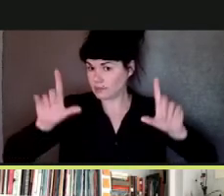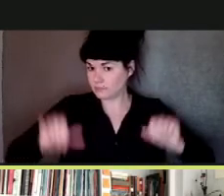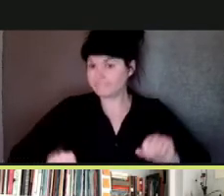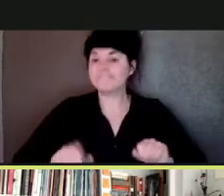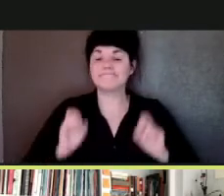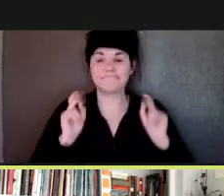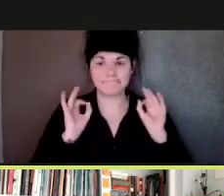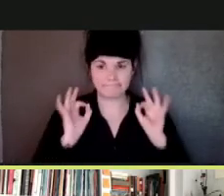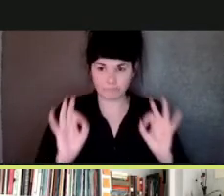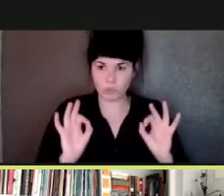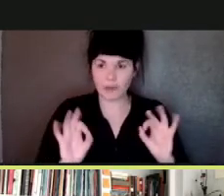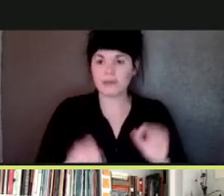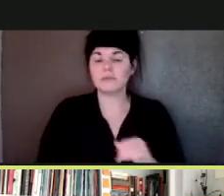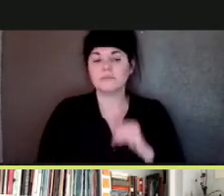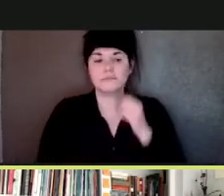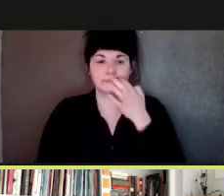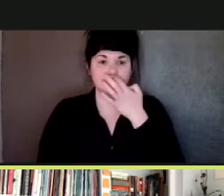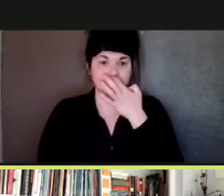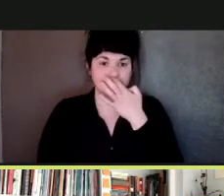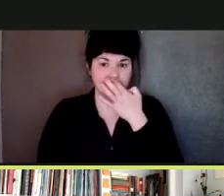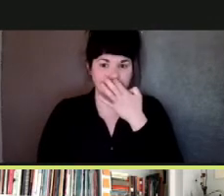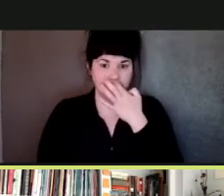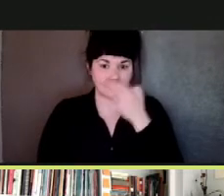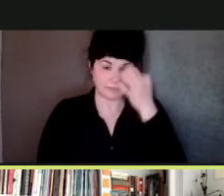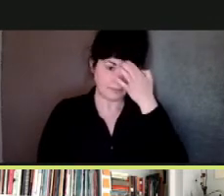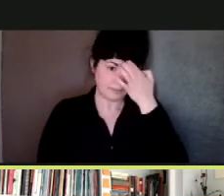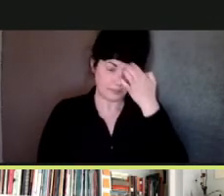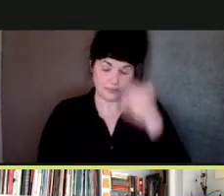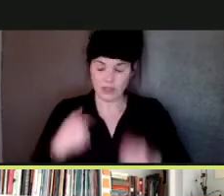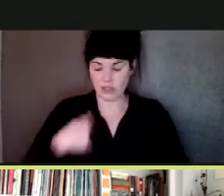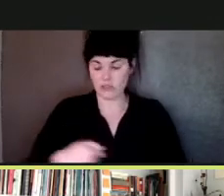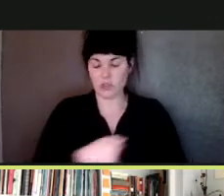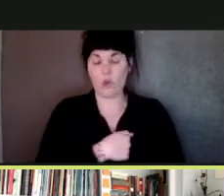Great. So we put together this presentation to help